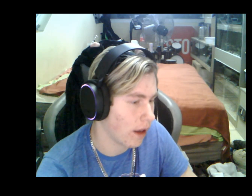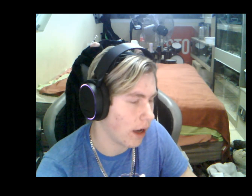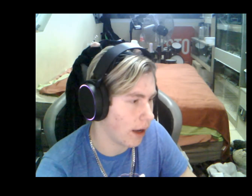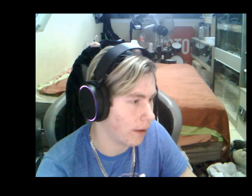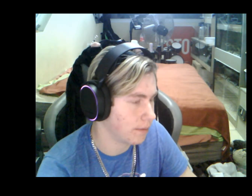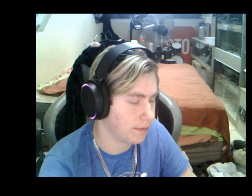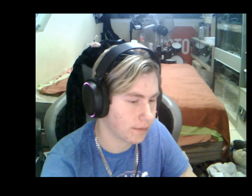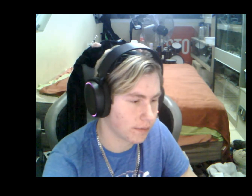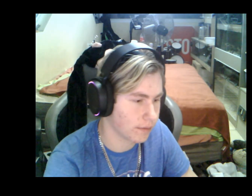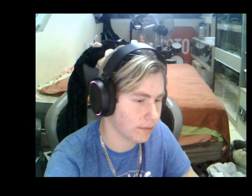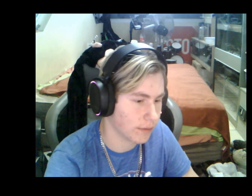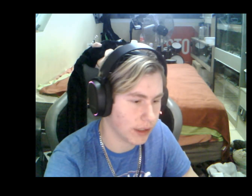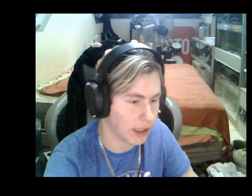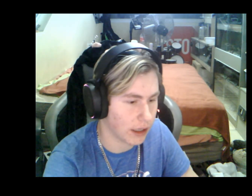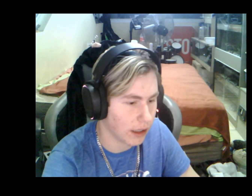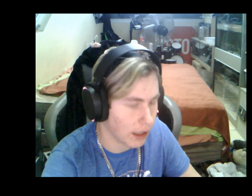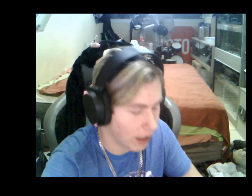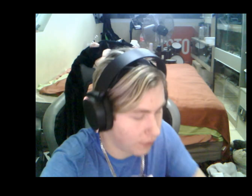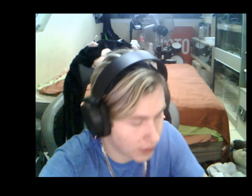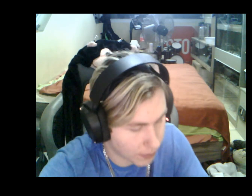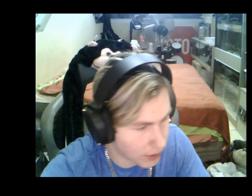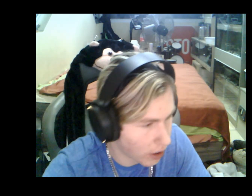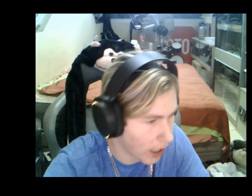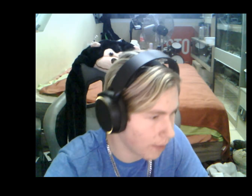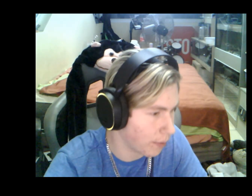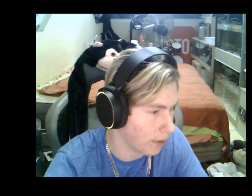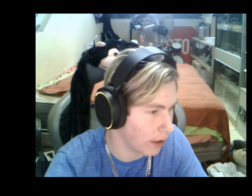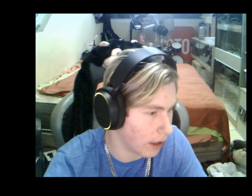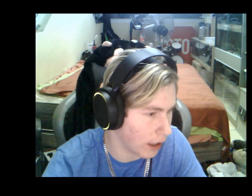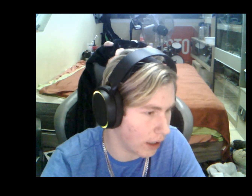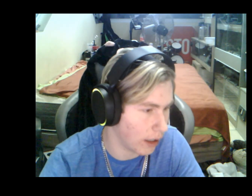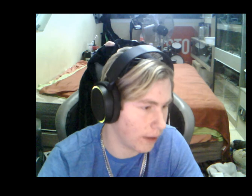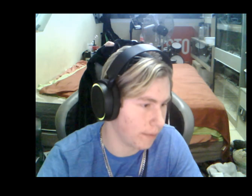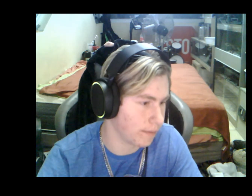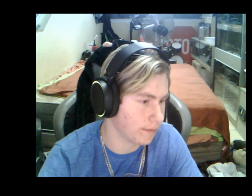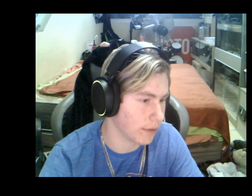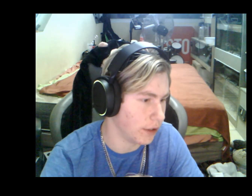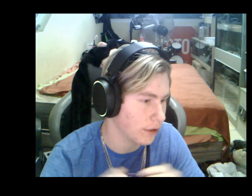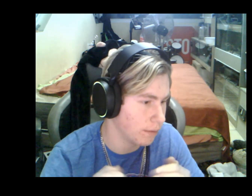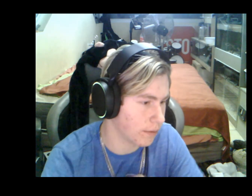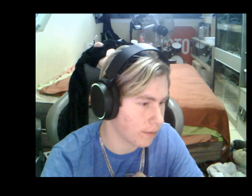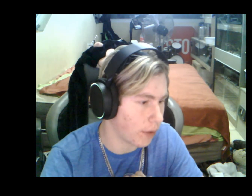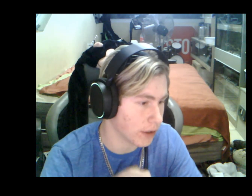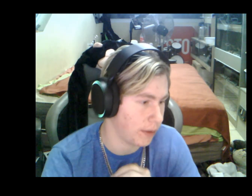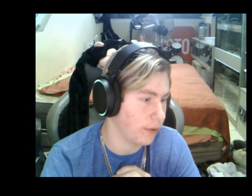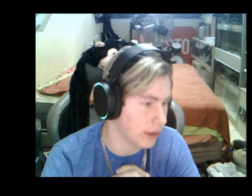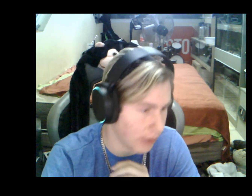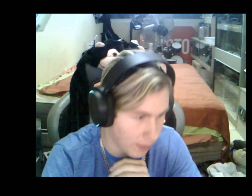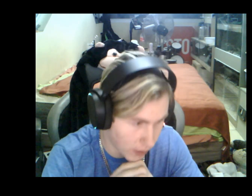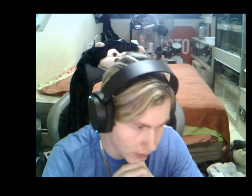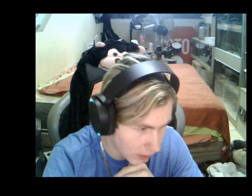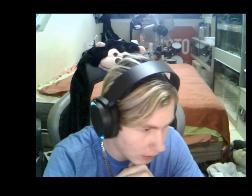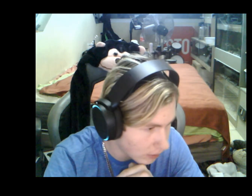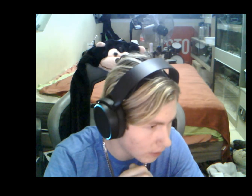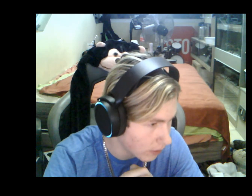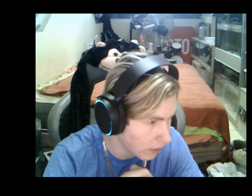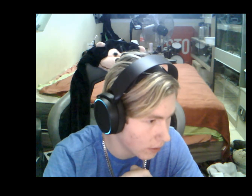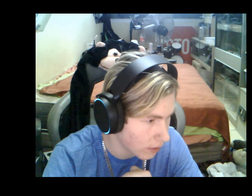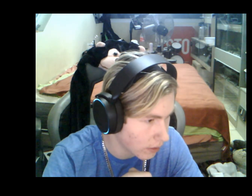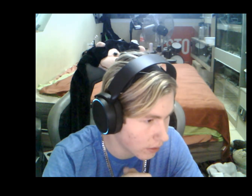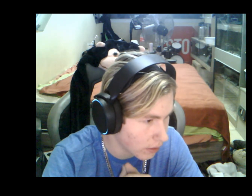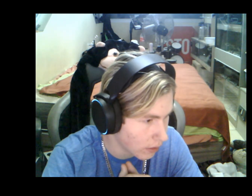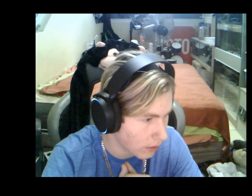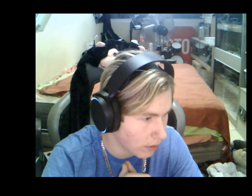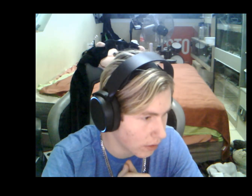But yeah, if you subscribe, you could possibly win some AirPods.